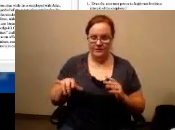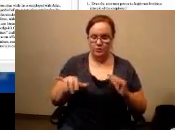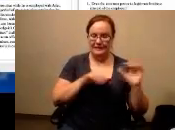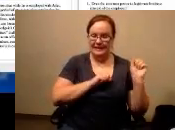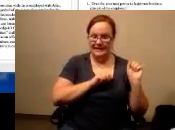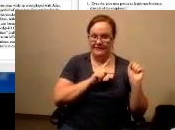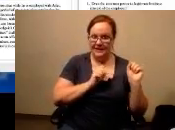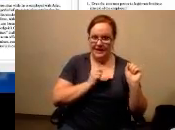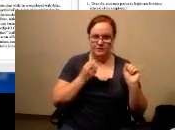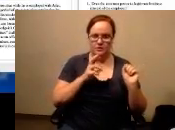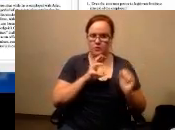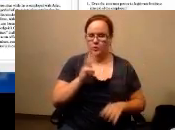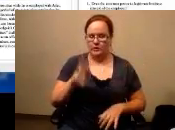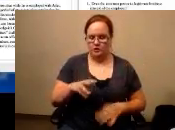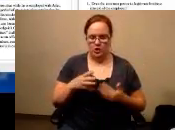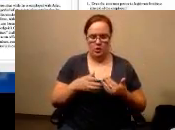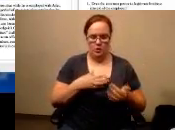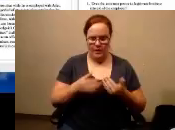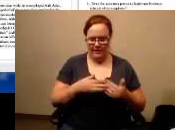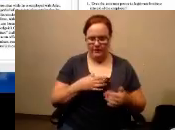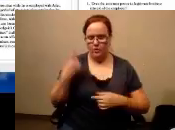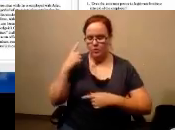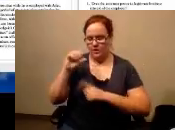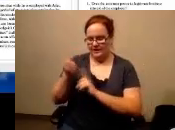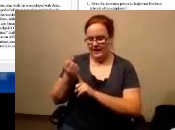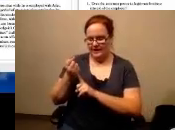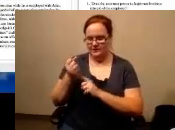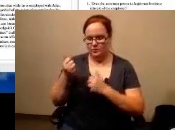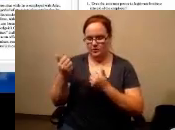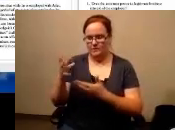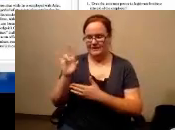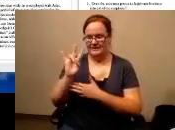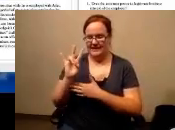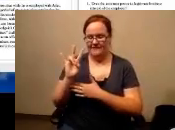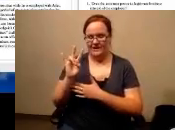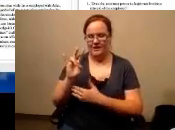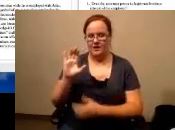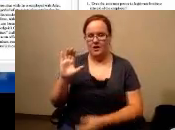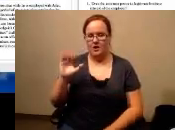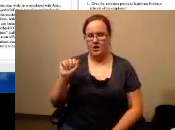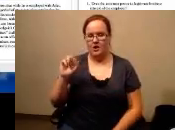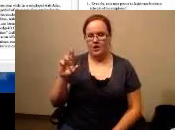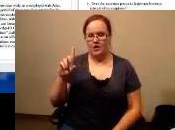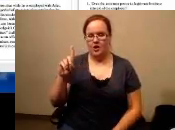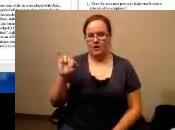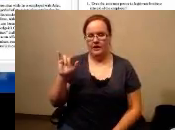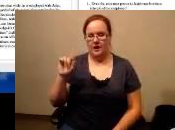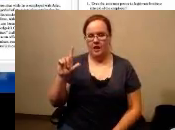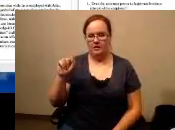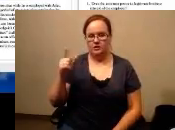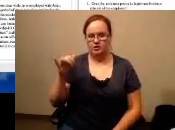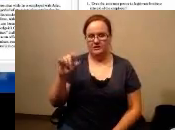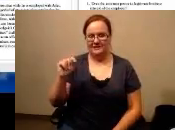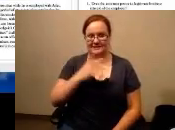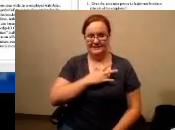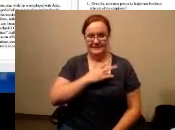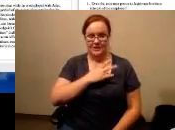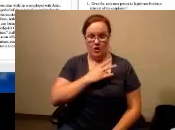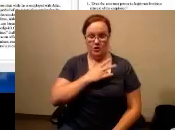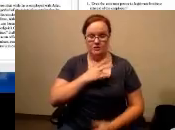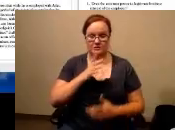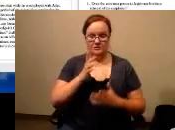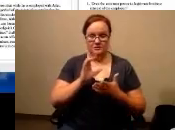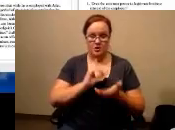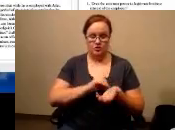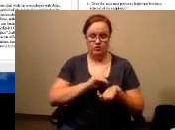or leave Wichita or whatever. In one case, we represented 7 cardiologists in Wichita, Kansas, and the federal